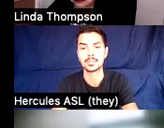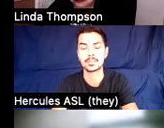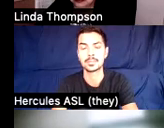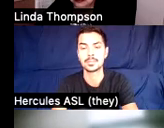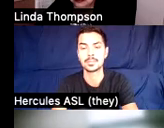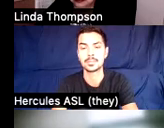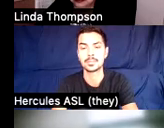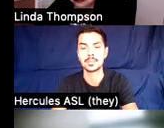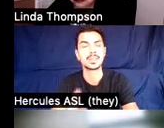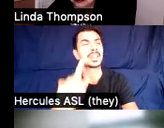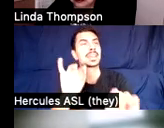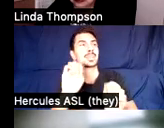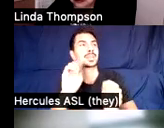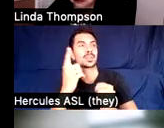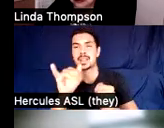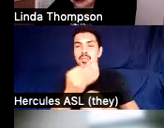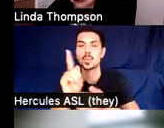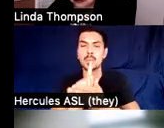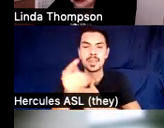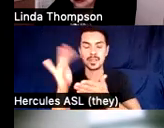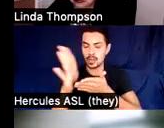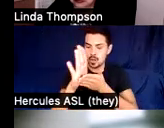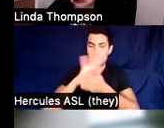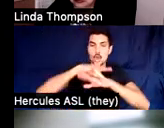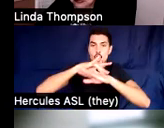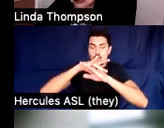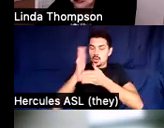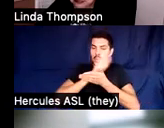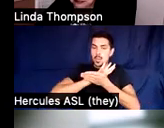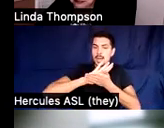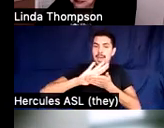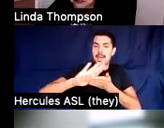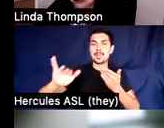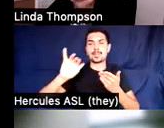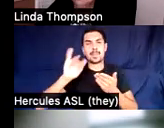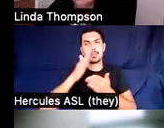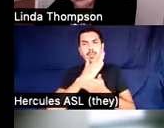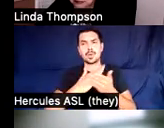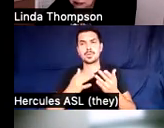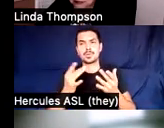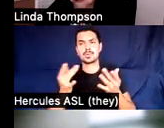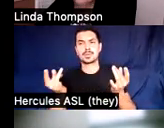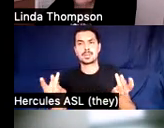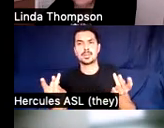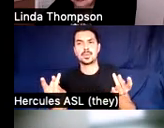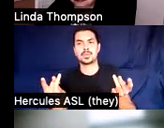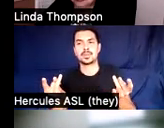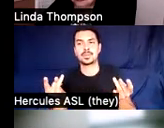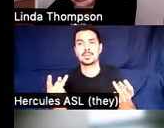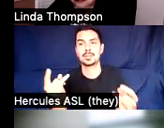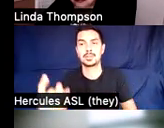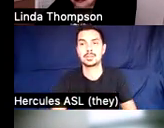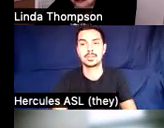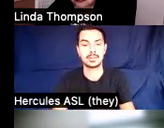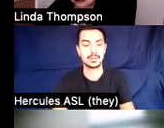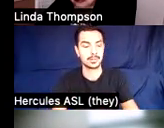minutes of just like wiping it off physically. That's a ceremony, and it's healing to do that. And then